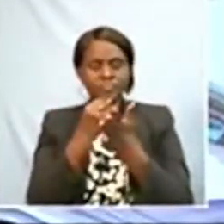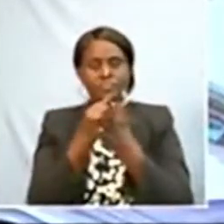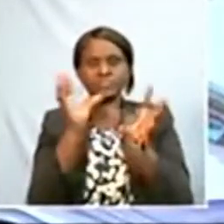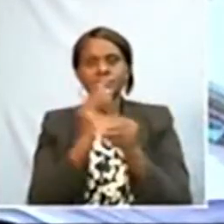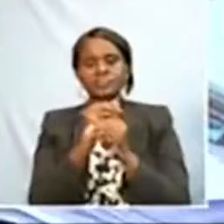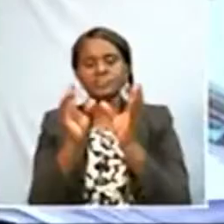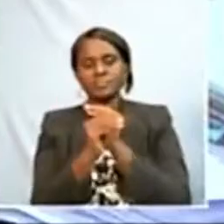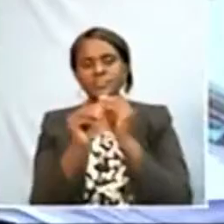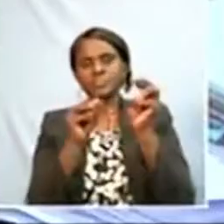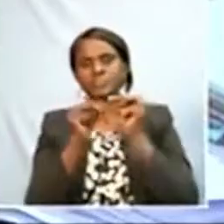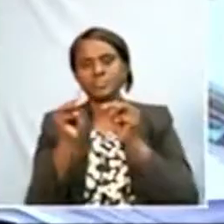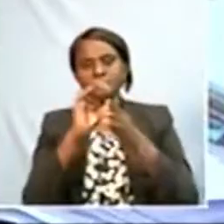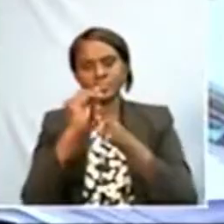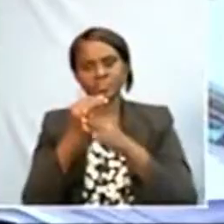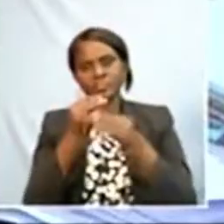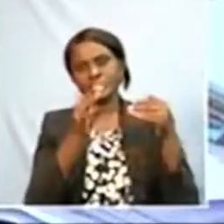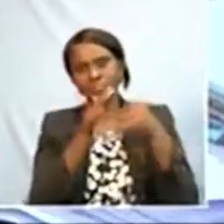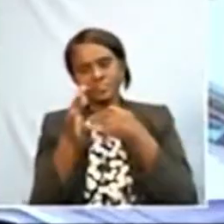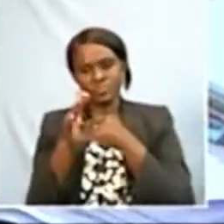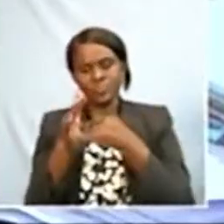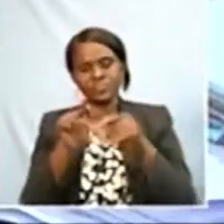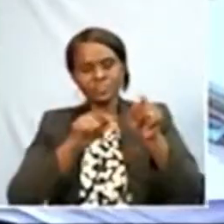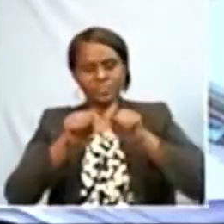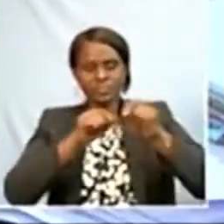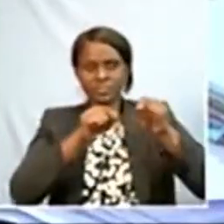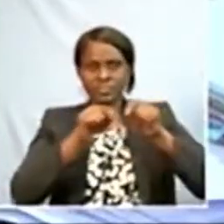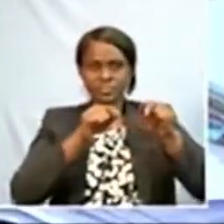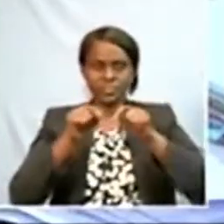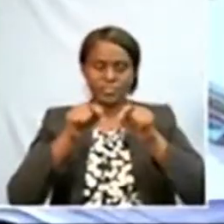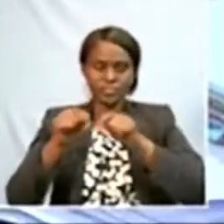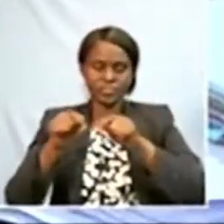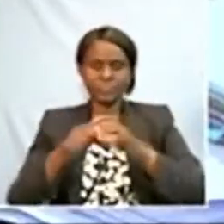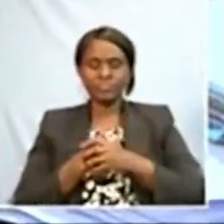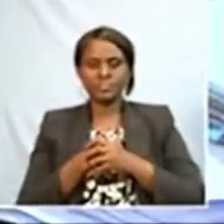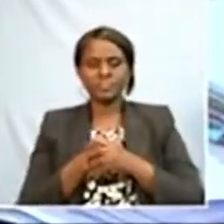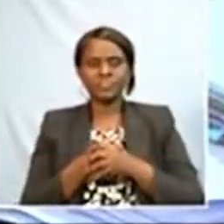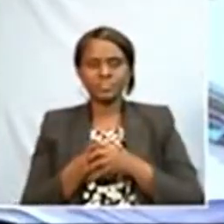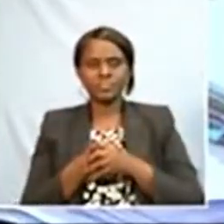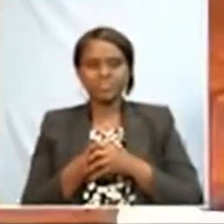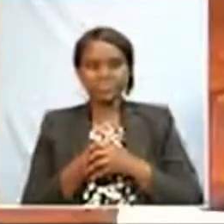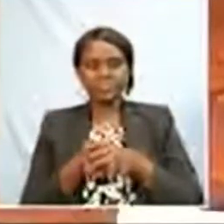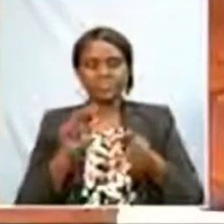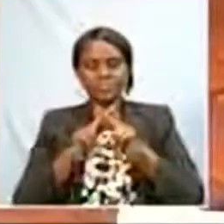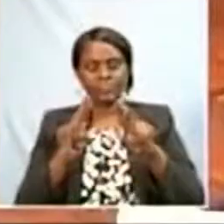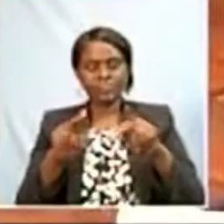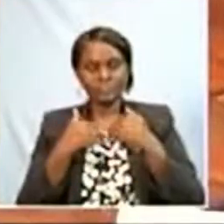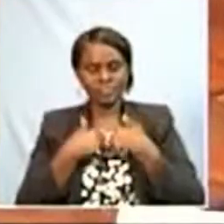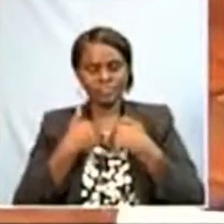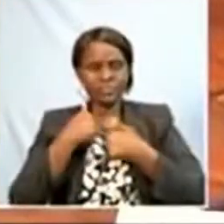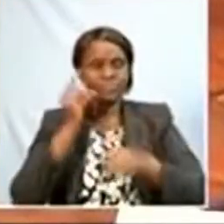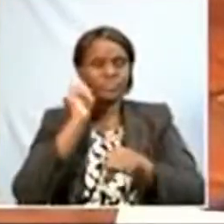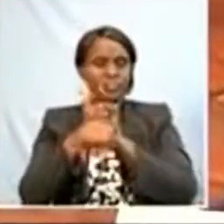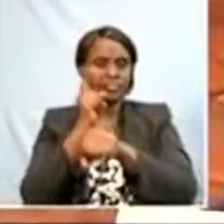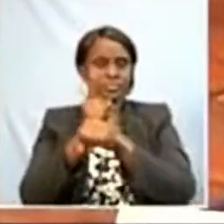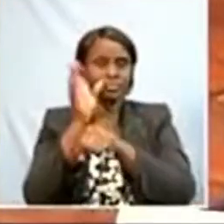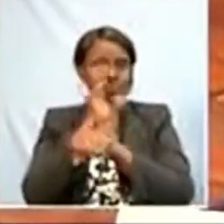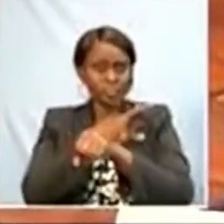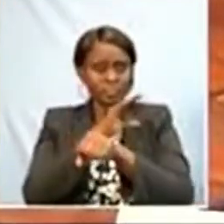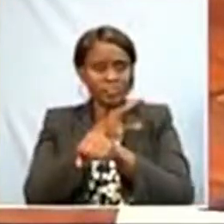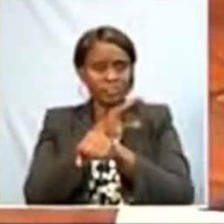mismanagement, or going against financial regulation? Have you? Chair, I've cautioned him.